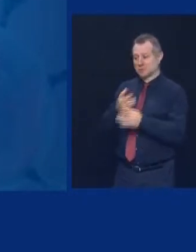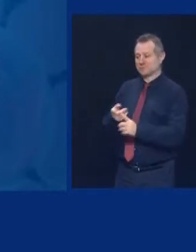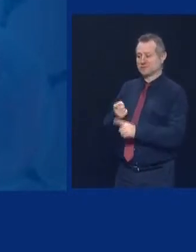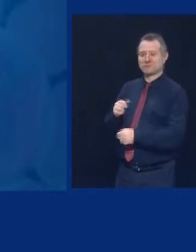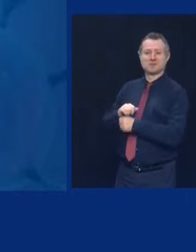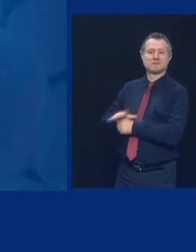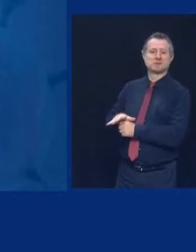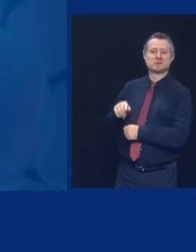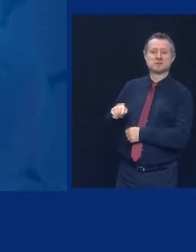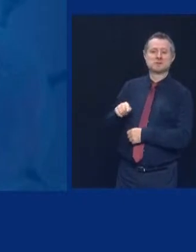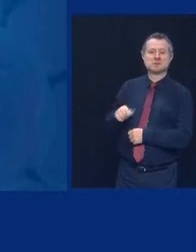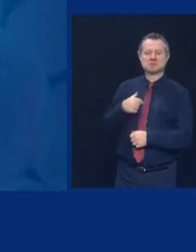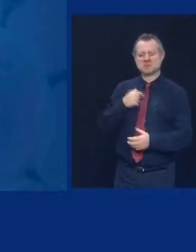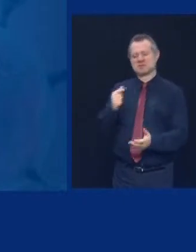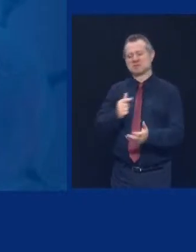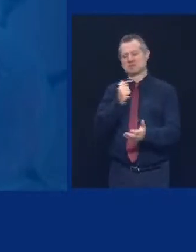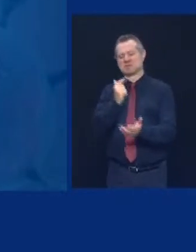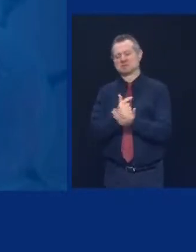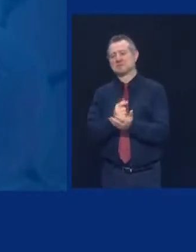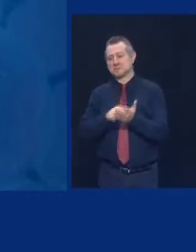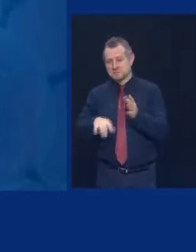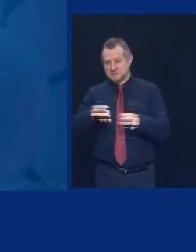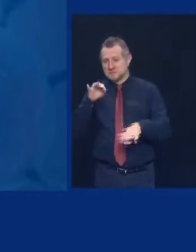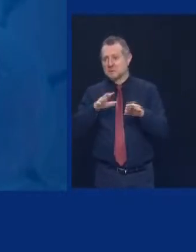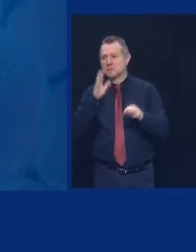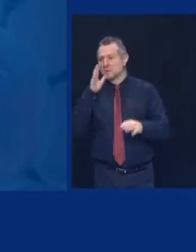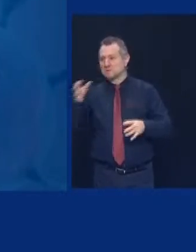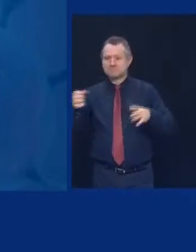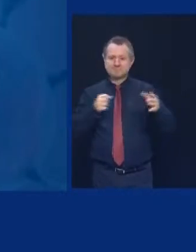health experts and some